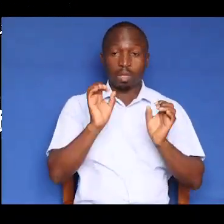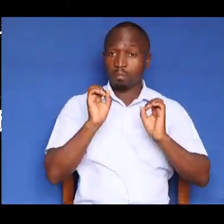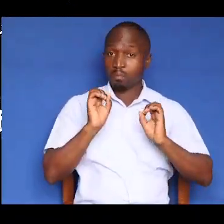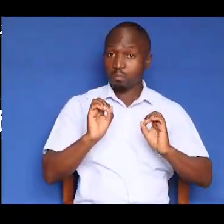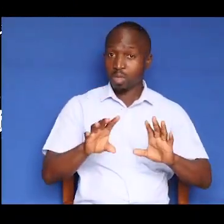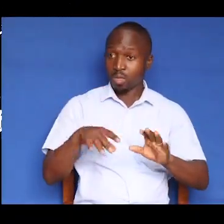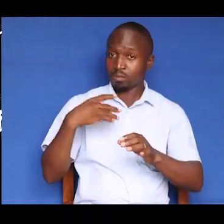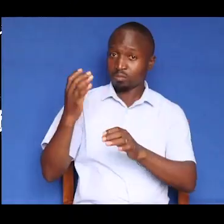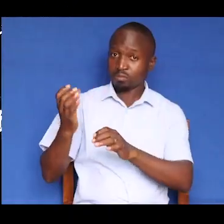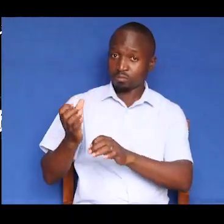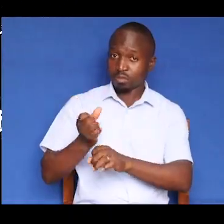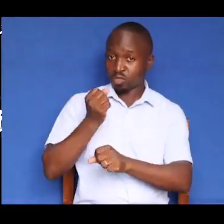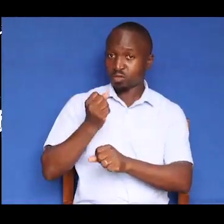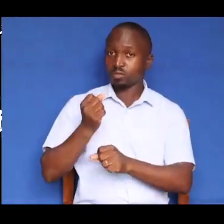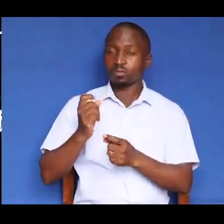new